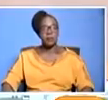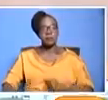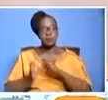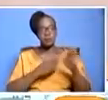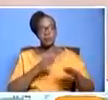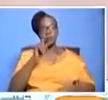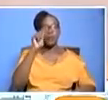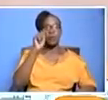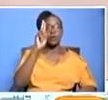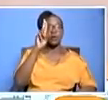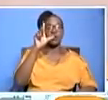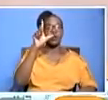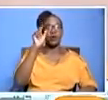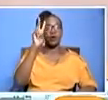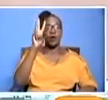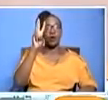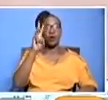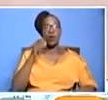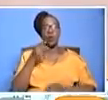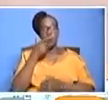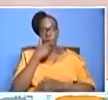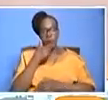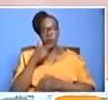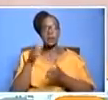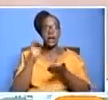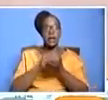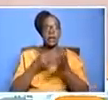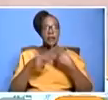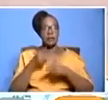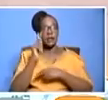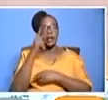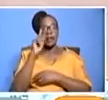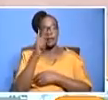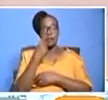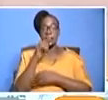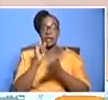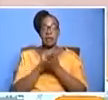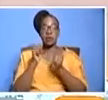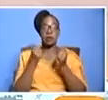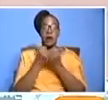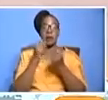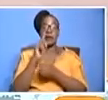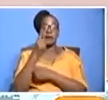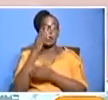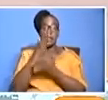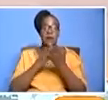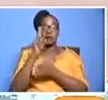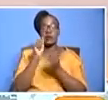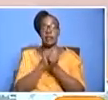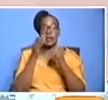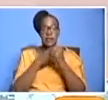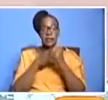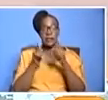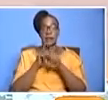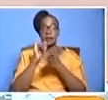Tullow Oil has revised Kenya's expected first crude oil shipments. The company now says this could happen in the first half of 2019 and is pricing the